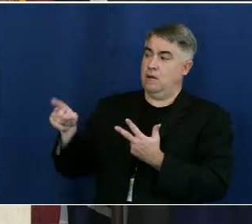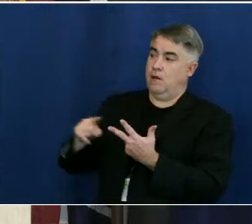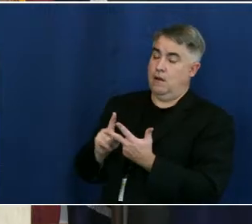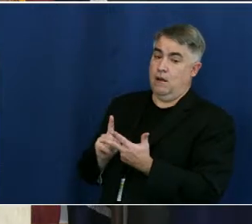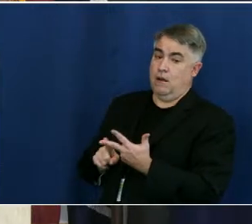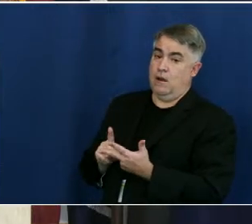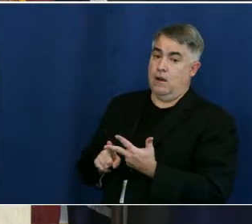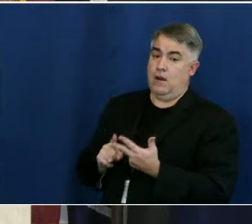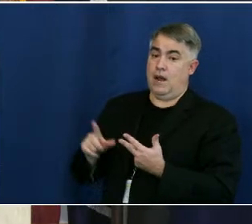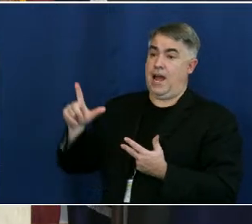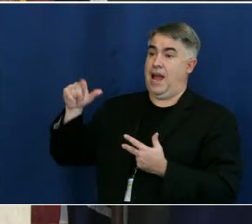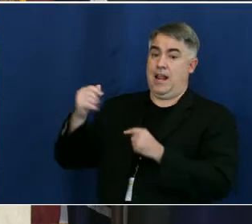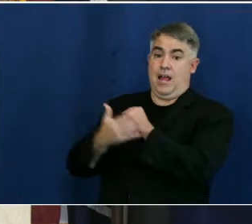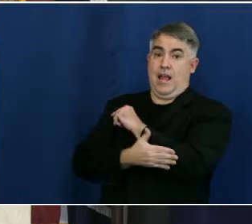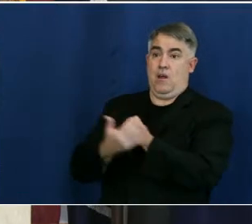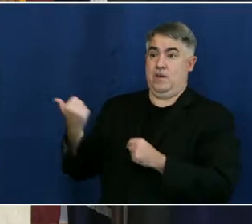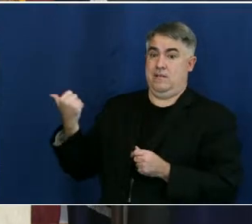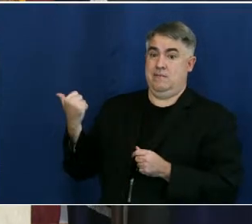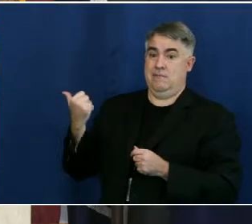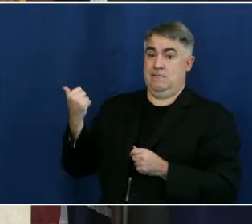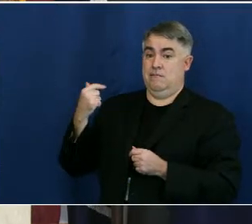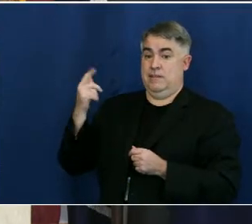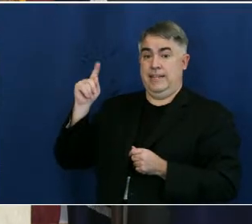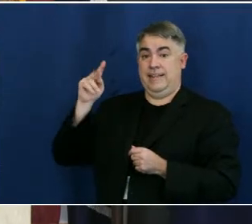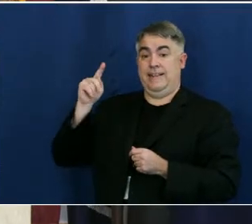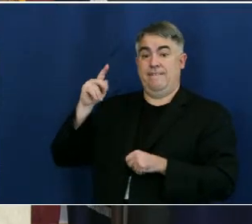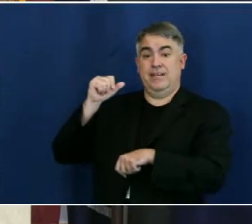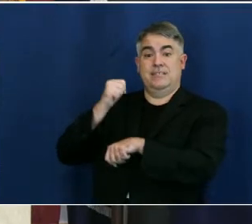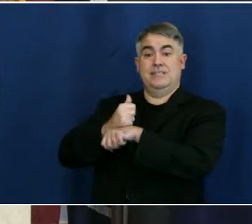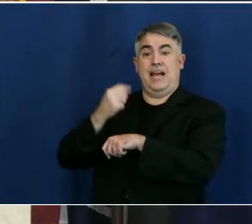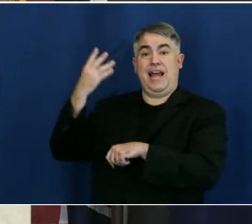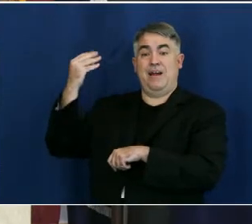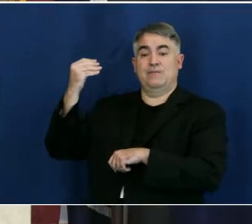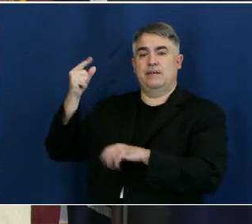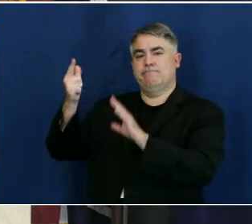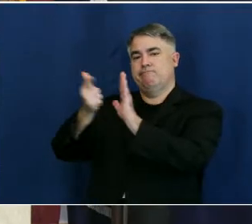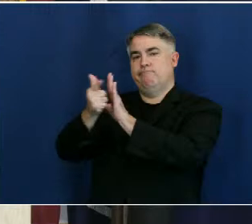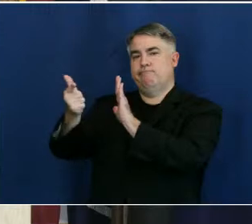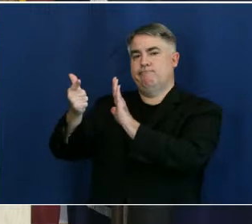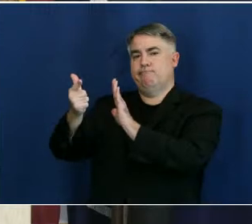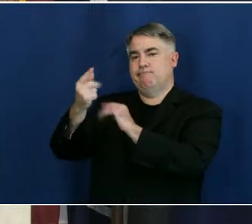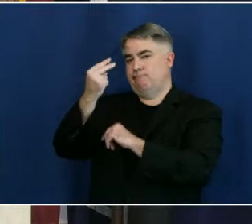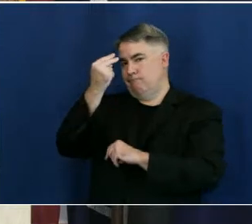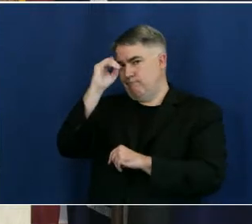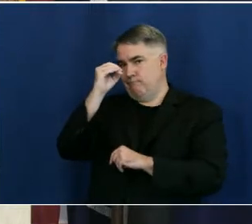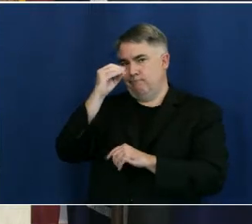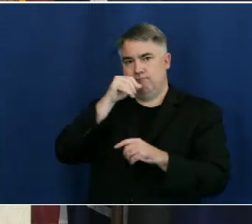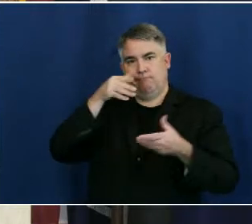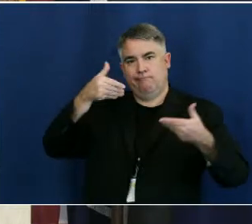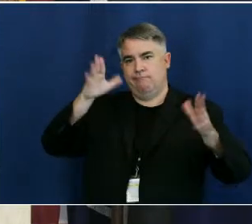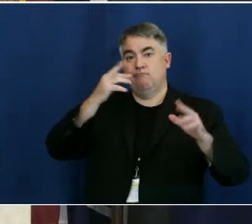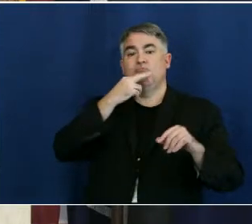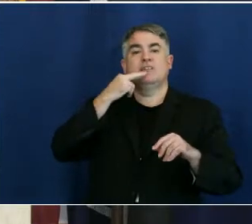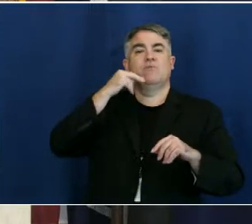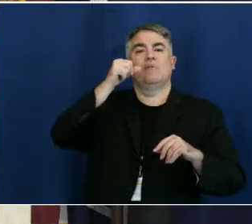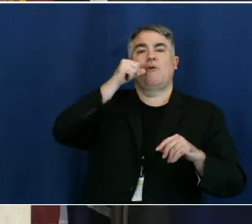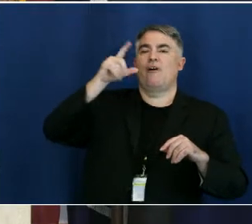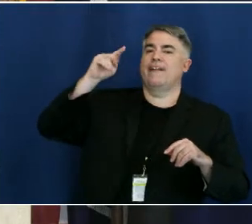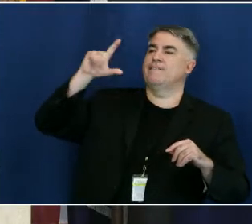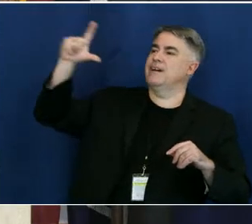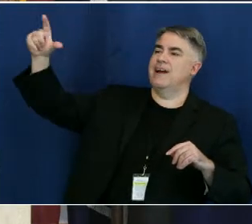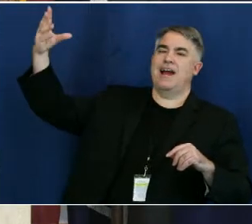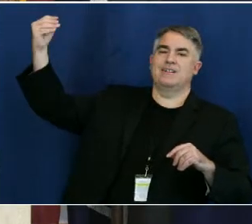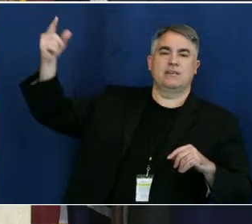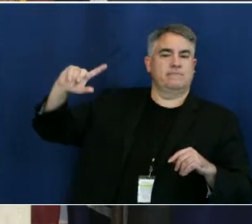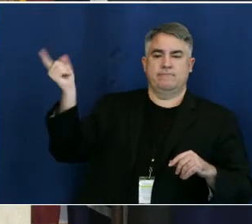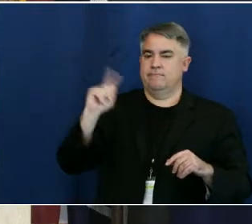outside, period. They were especially concerned about Super Bowl, the idea of maybe when you yell and shout, you could be spreading